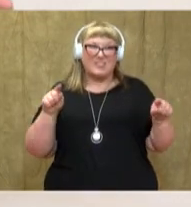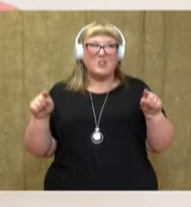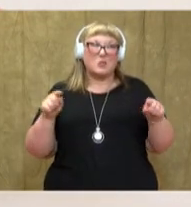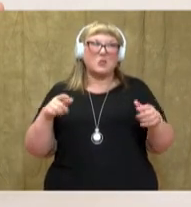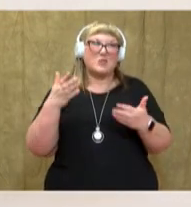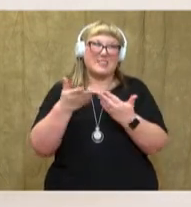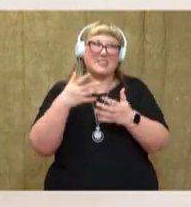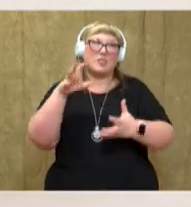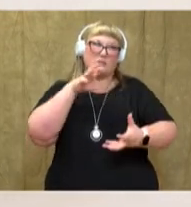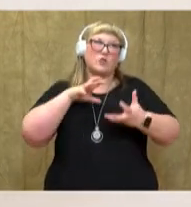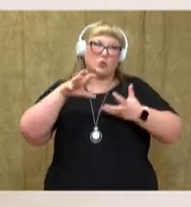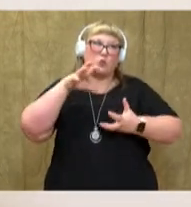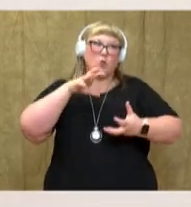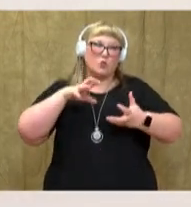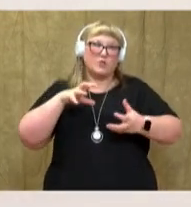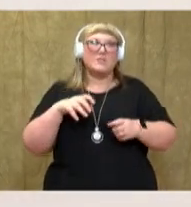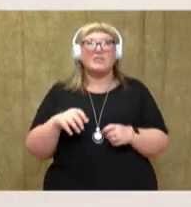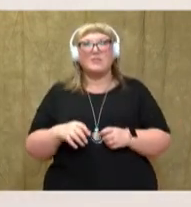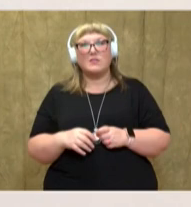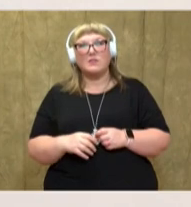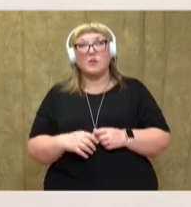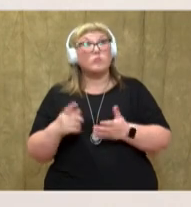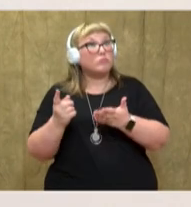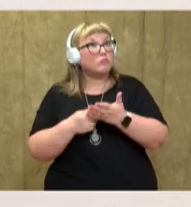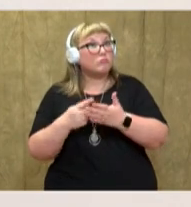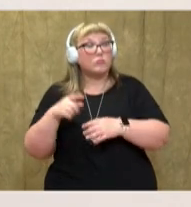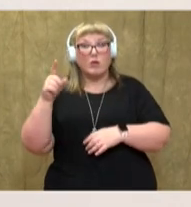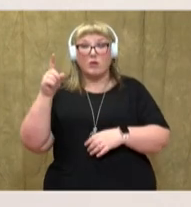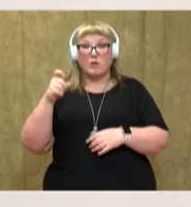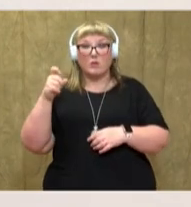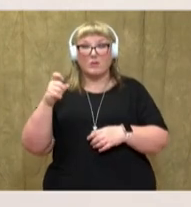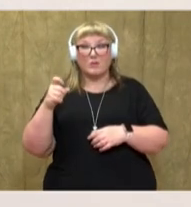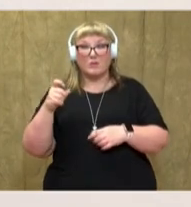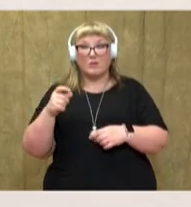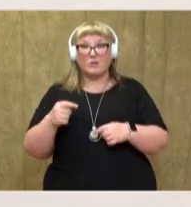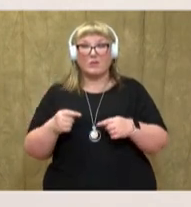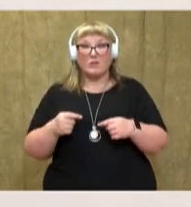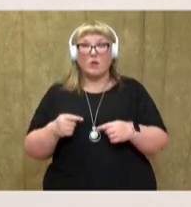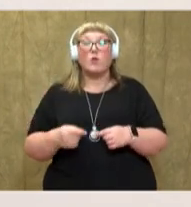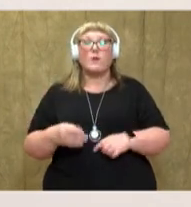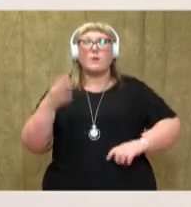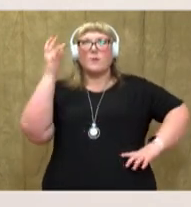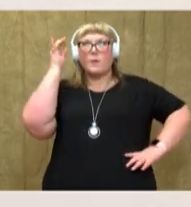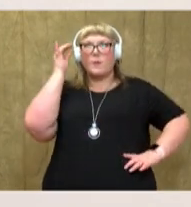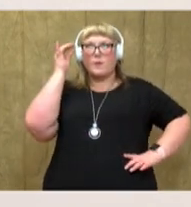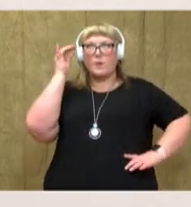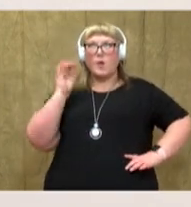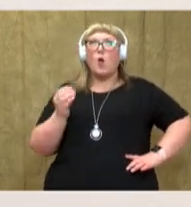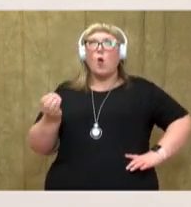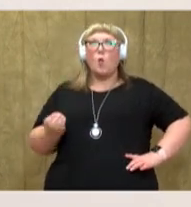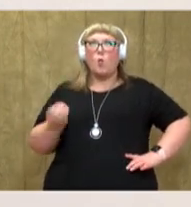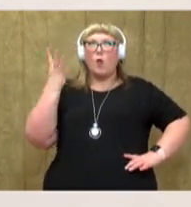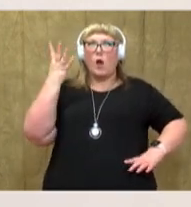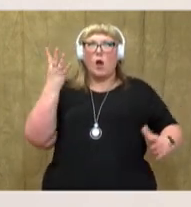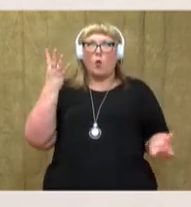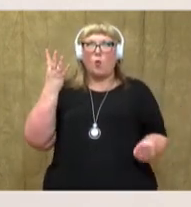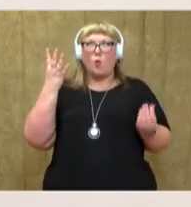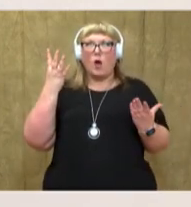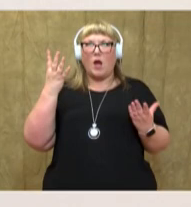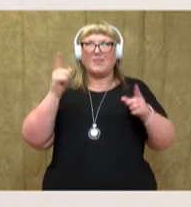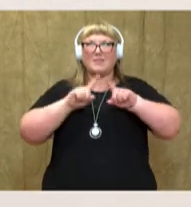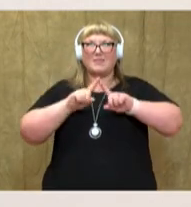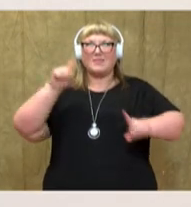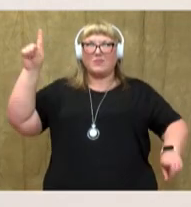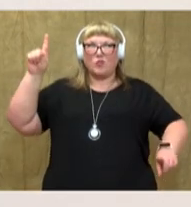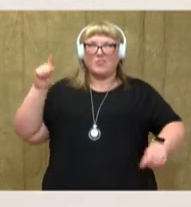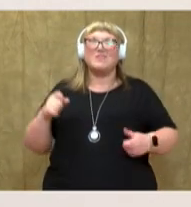mixed up, aren't they? Yes, but sometimes we have to go in and we have to tell our brain, hey, there's a new sound in town and you gotta